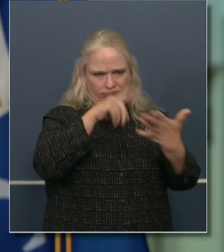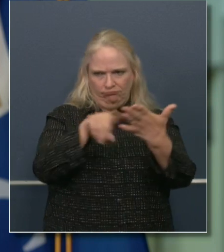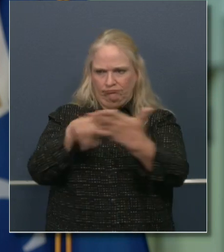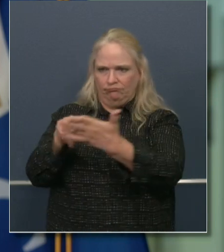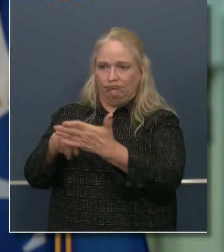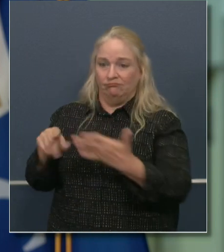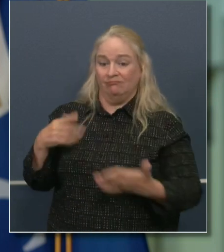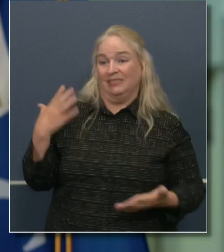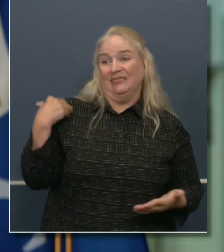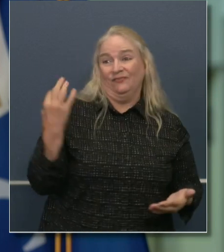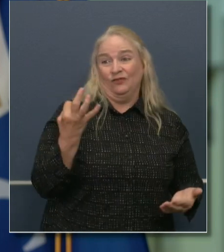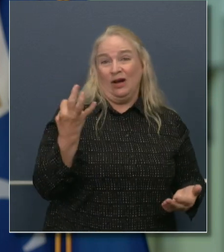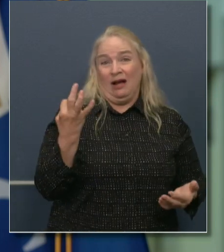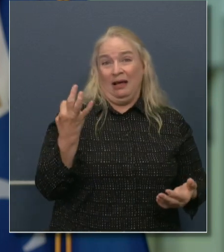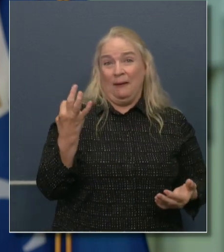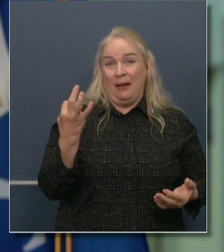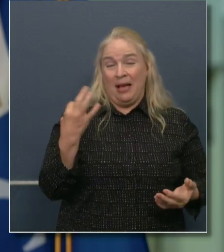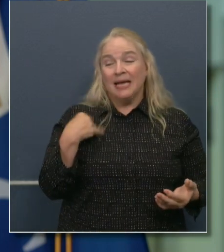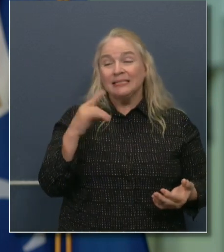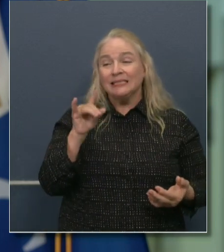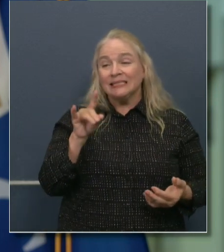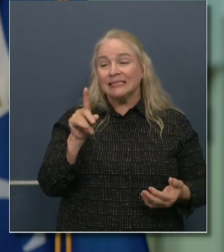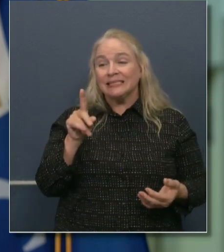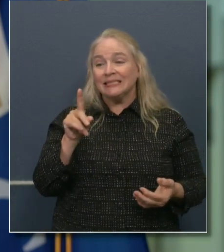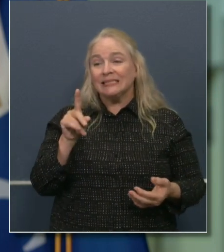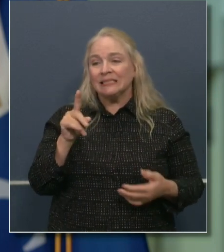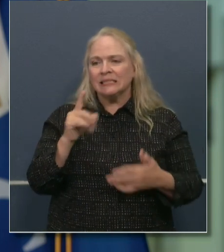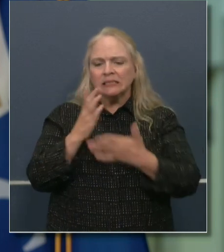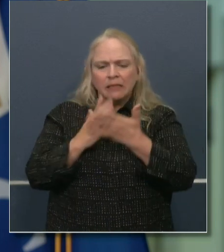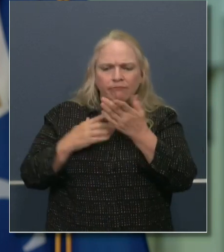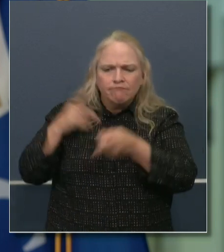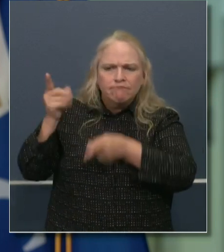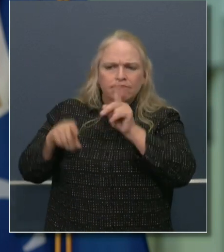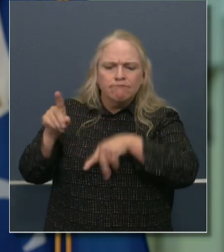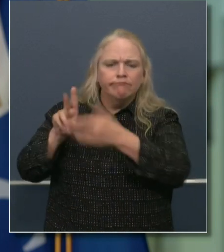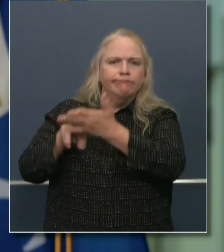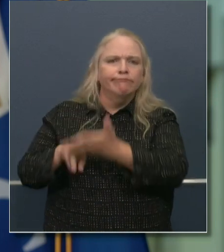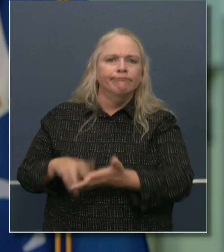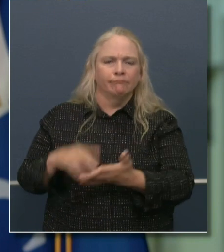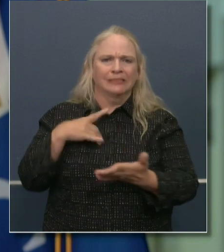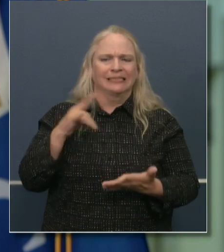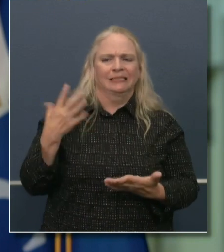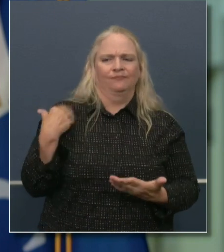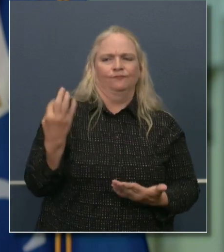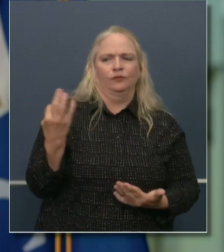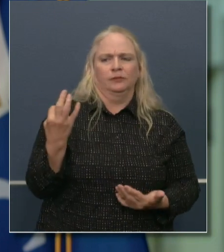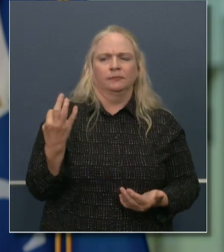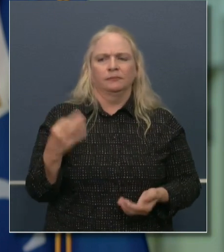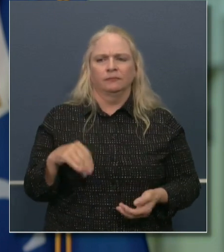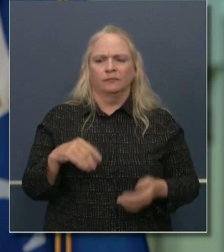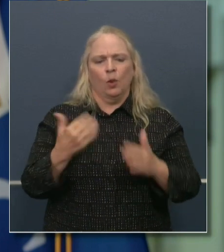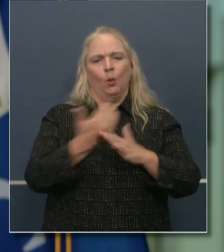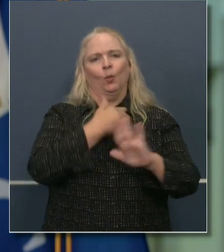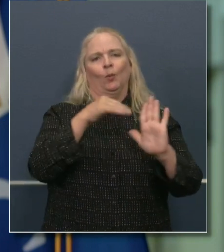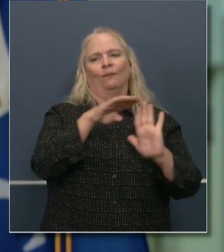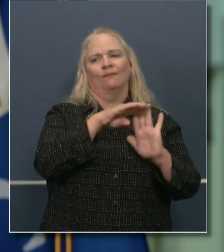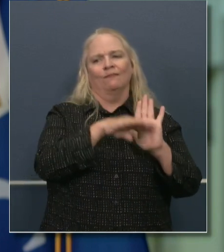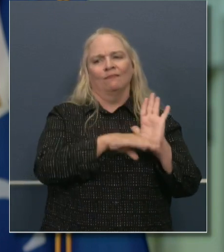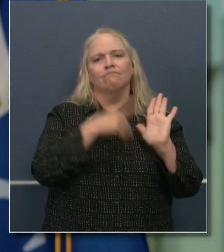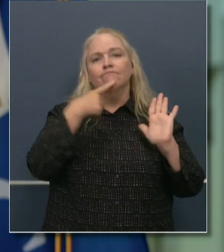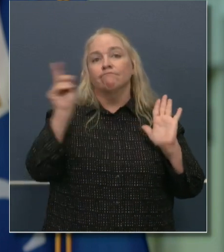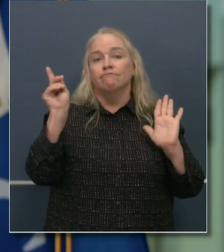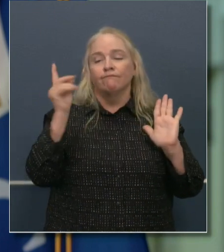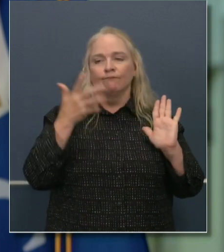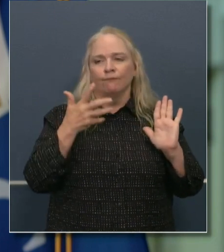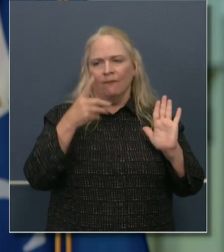off on some additional guidance that's being socialized. And so respect, please, that it's currently being socialized